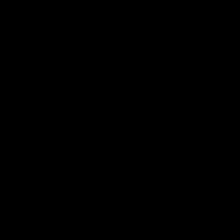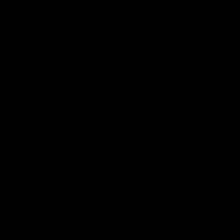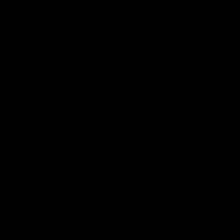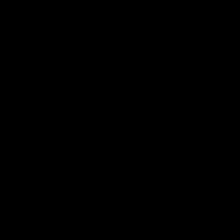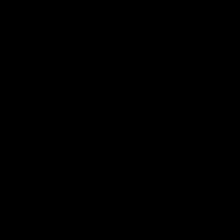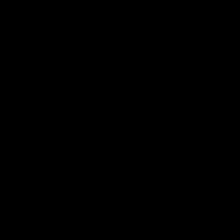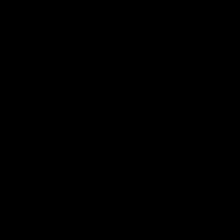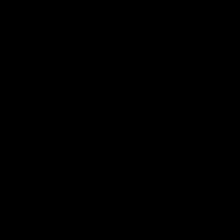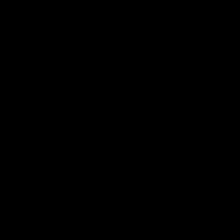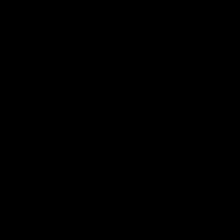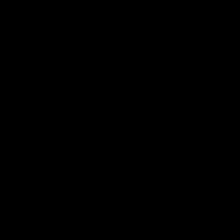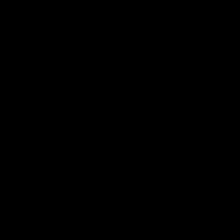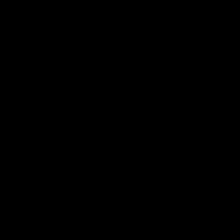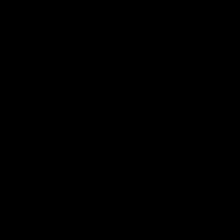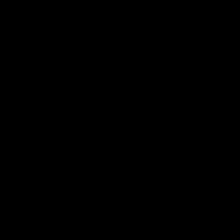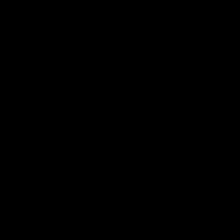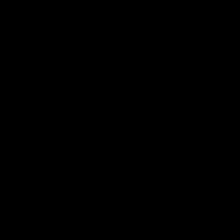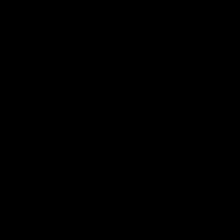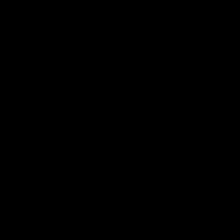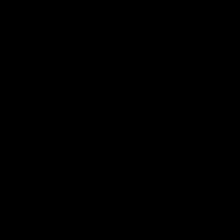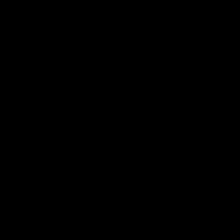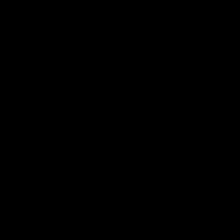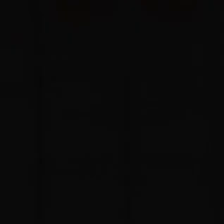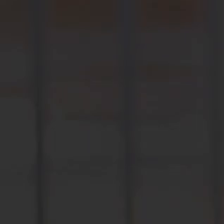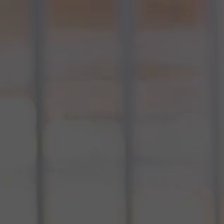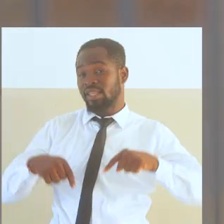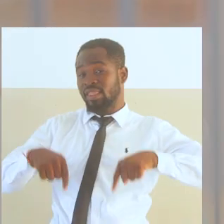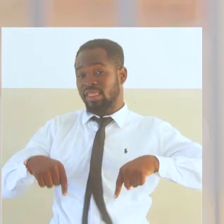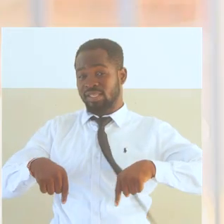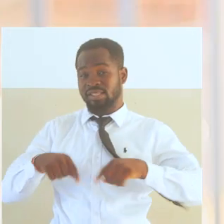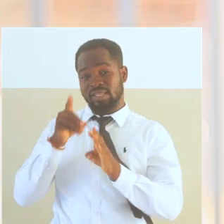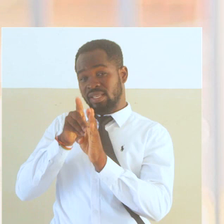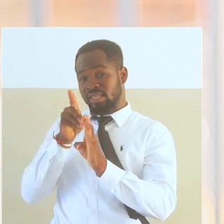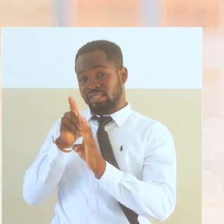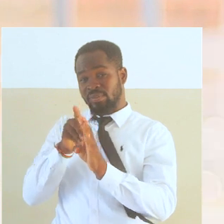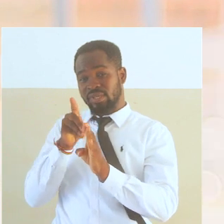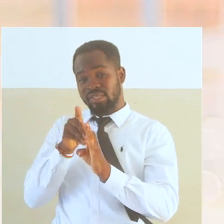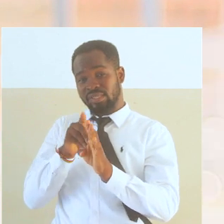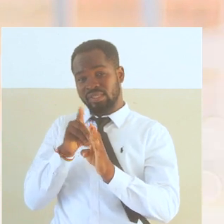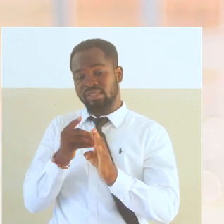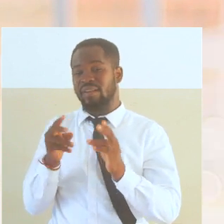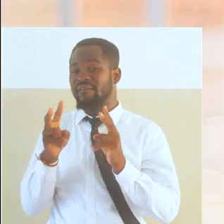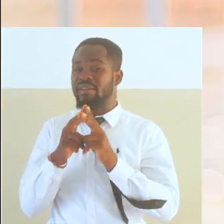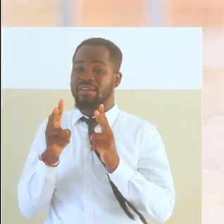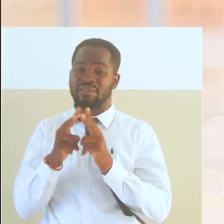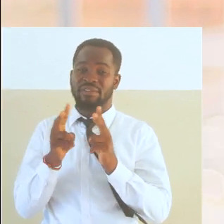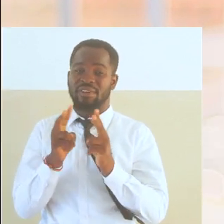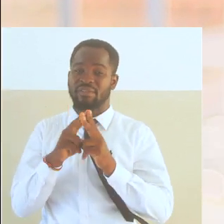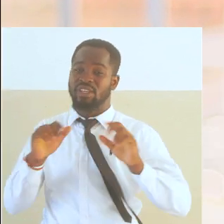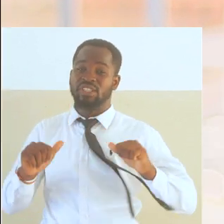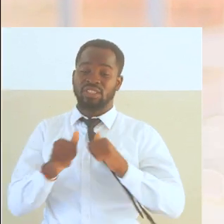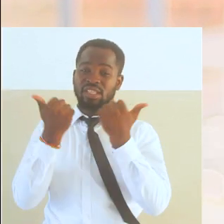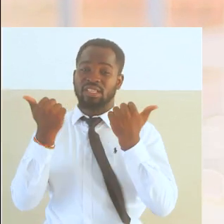ADONAI Studios, in partnership with Dorcas Margaret Foundation, presents. This kind of disability is